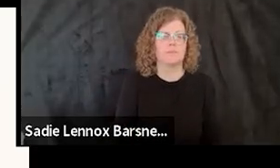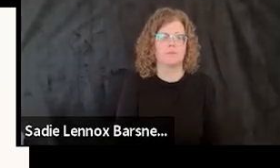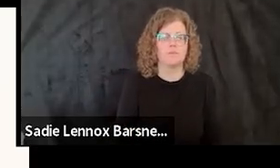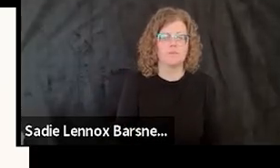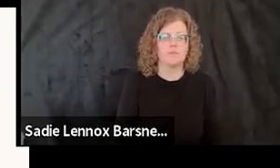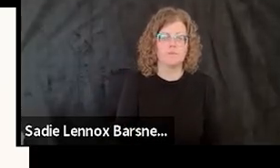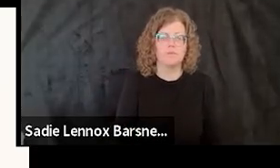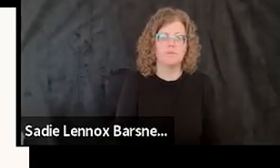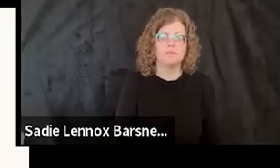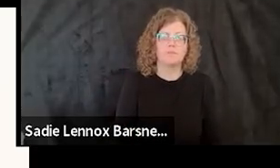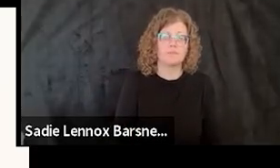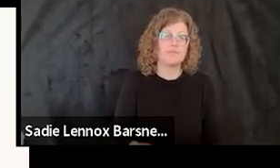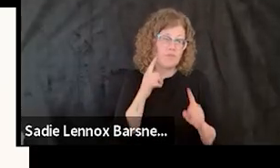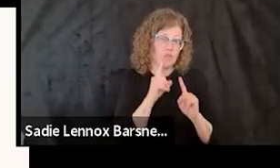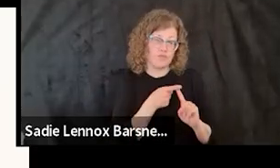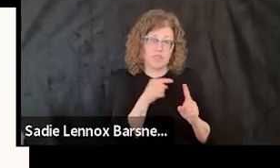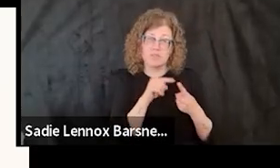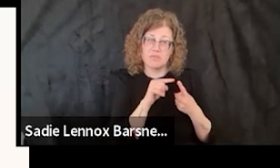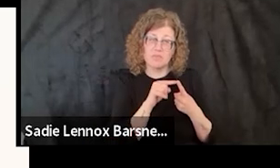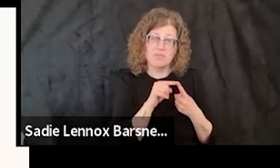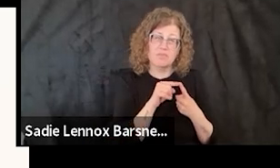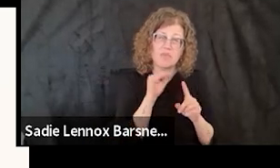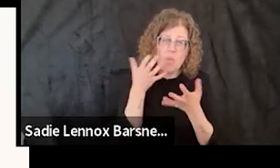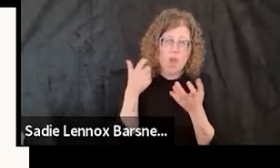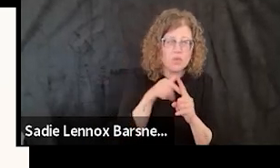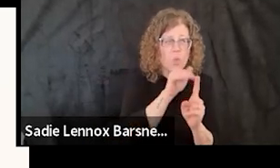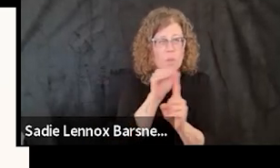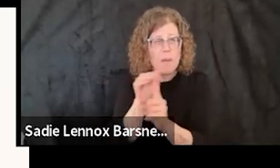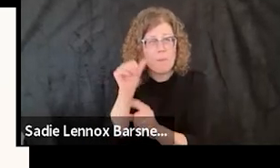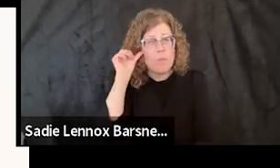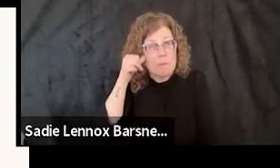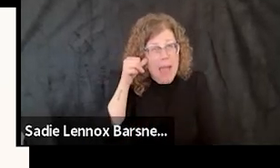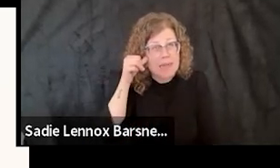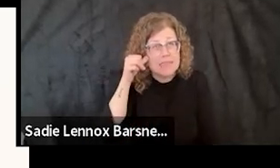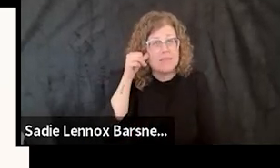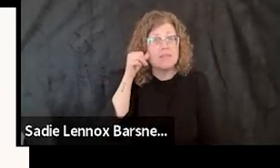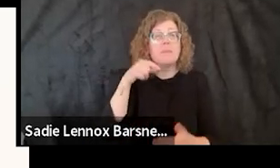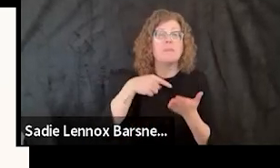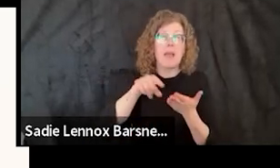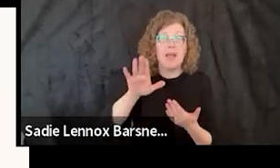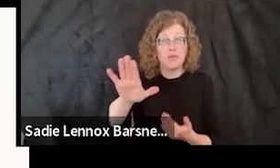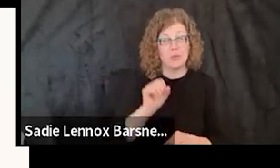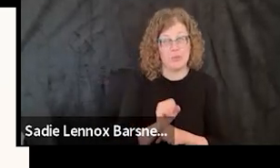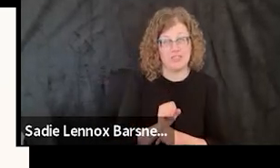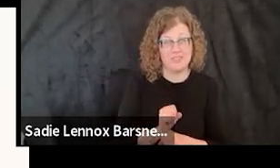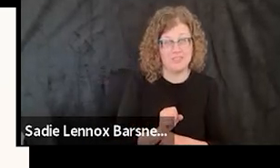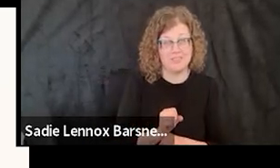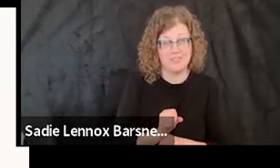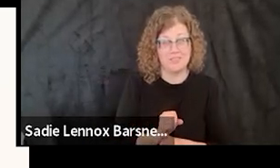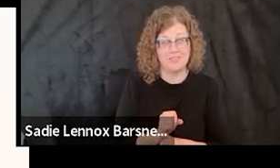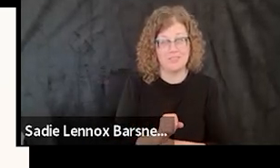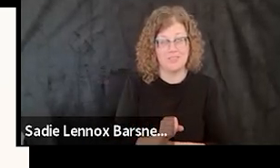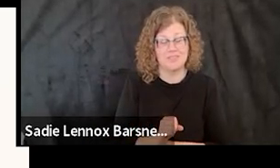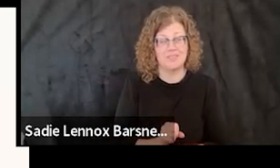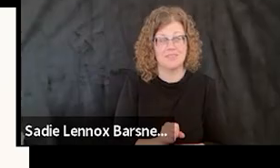The first is a reminder that we want to see artists paid for their work, which includes yourself. Depending on your